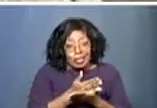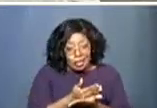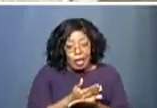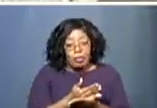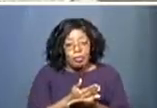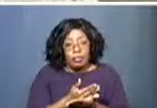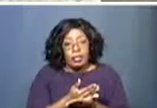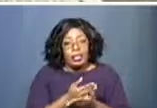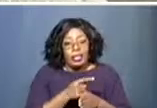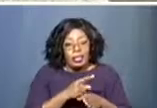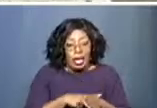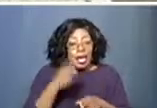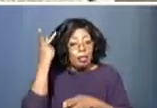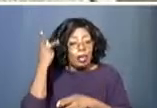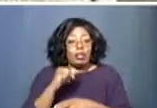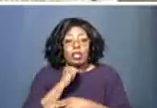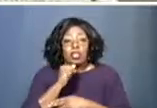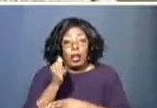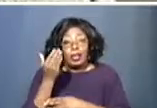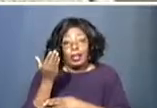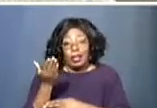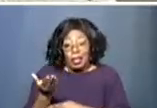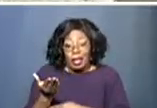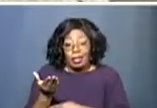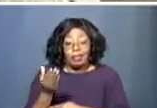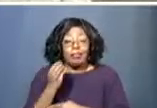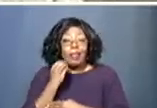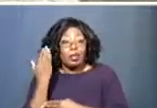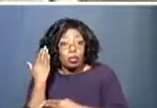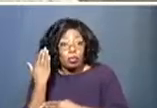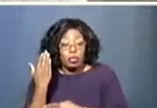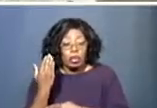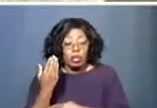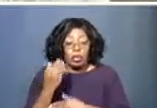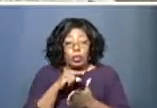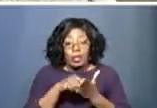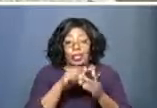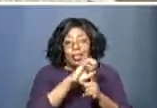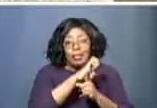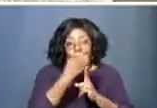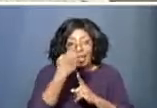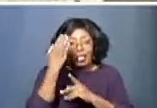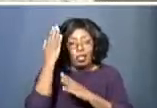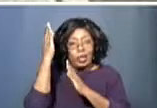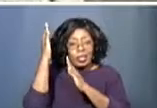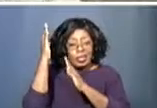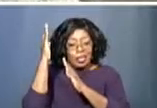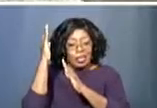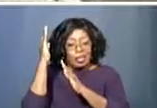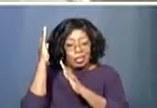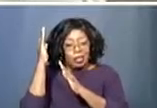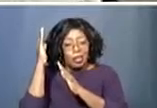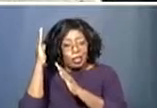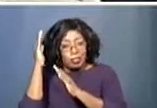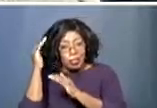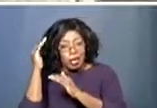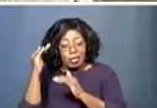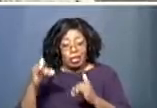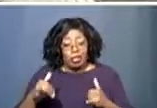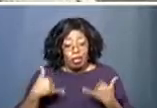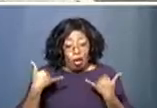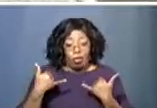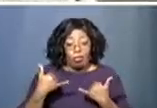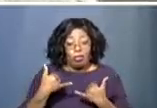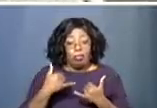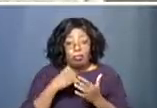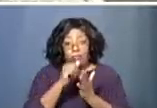the parents are not there. And so in this type of environment, you're expecting young people as young as 8,